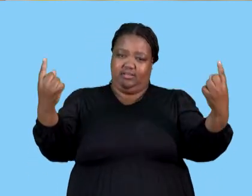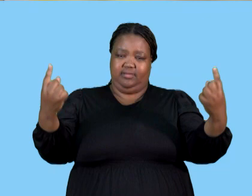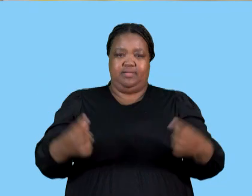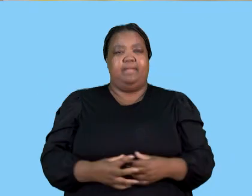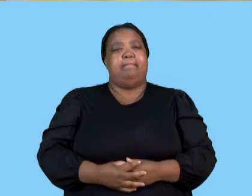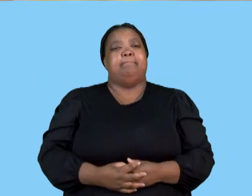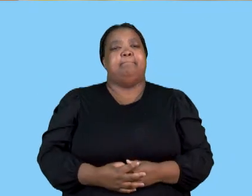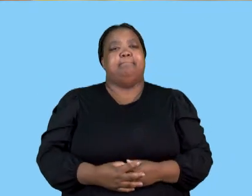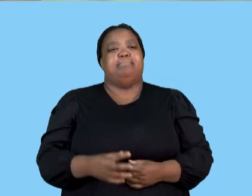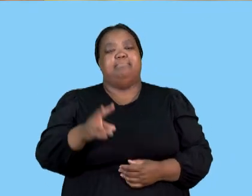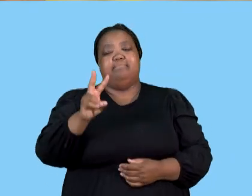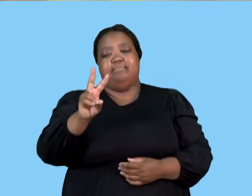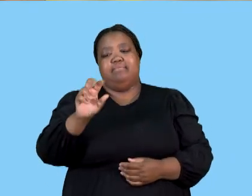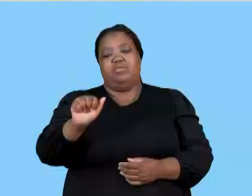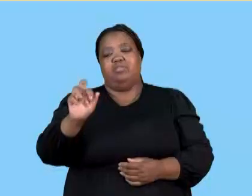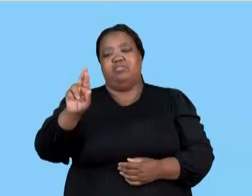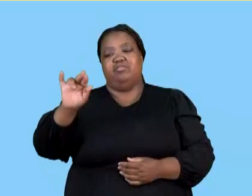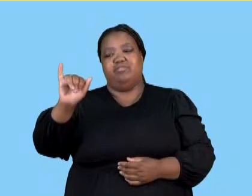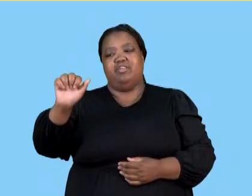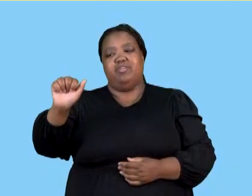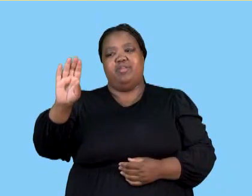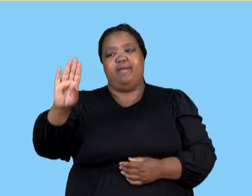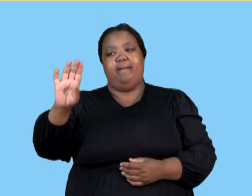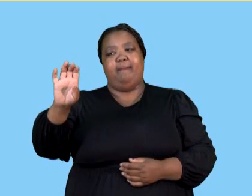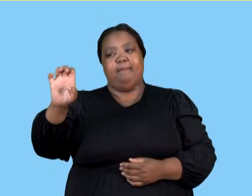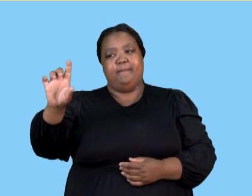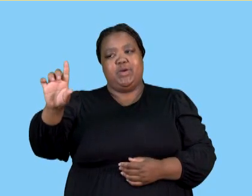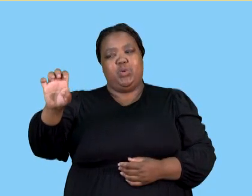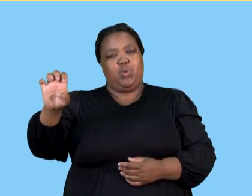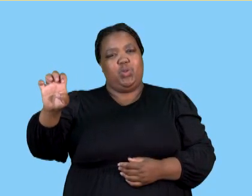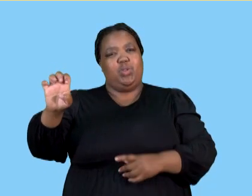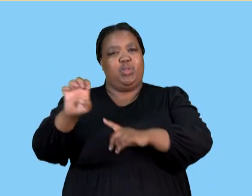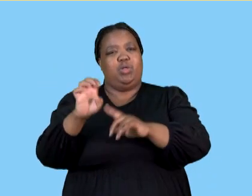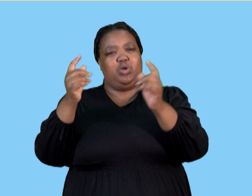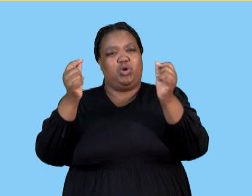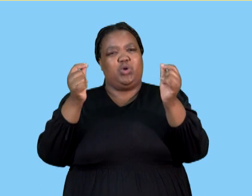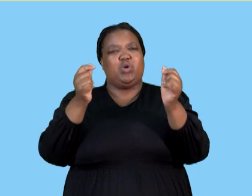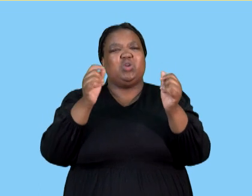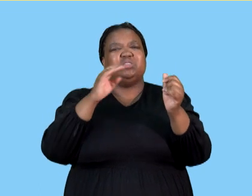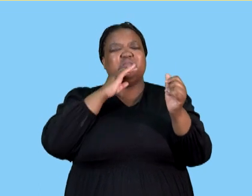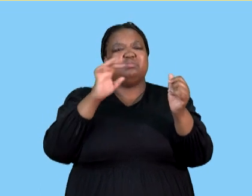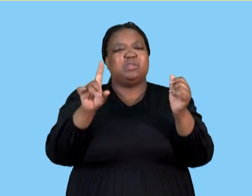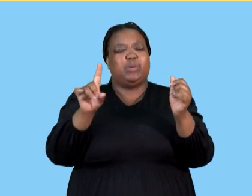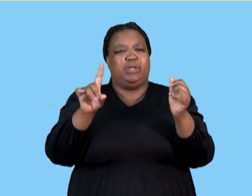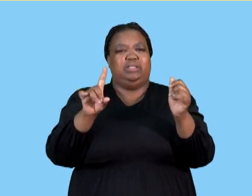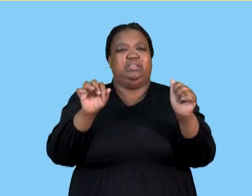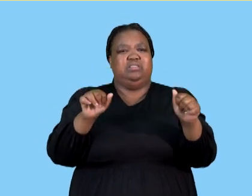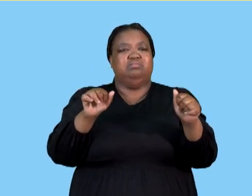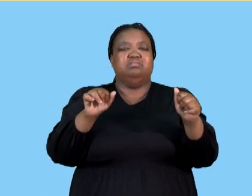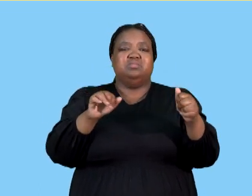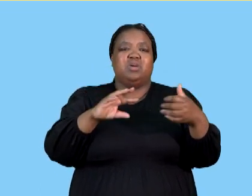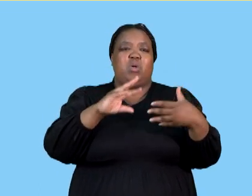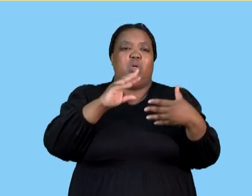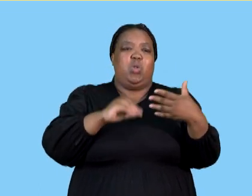fixed costs. Variable cost. What are variable